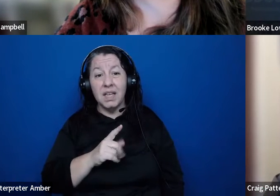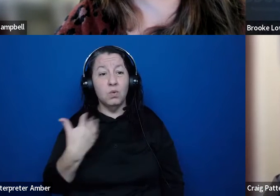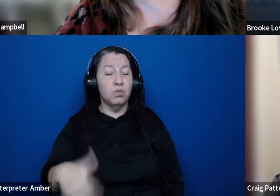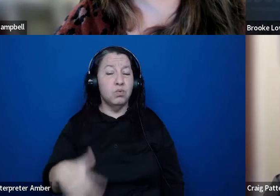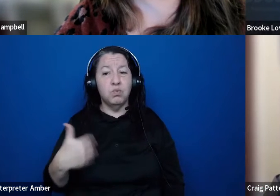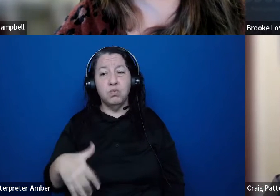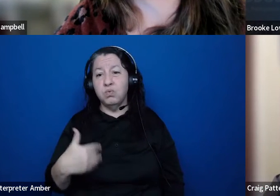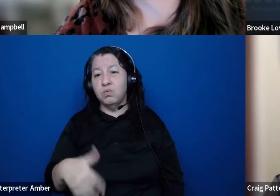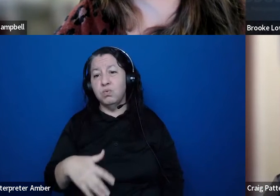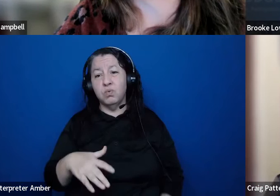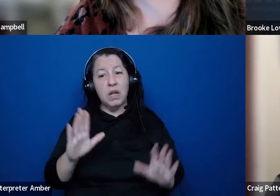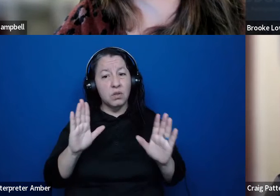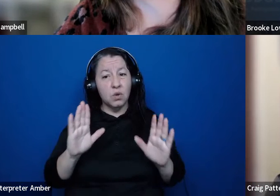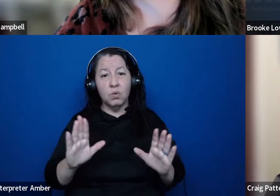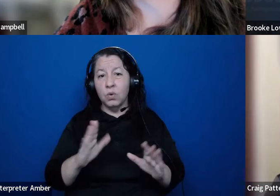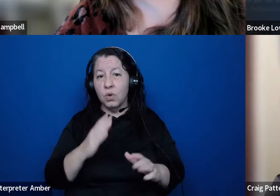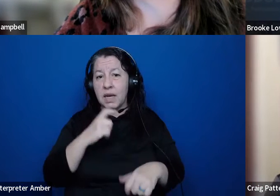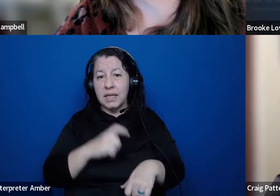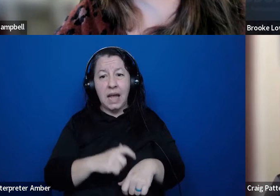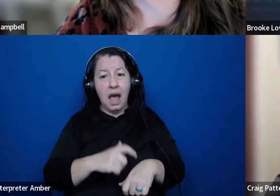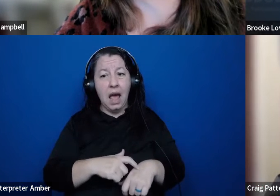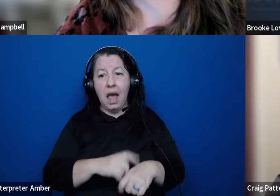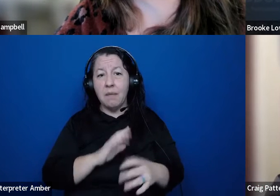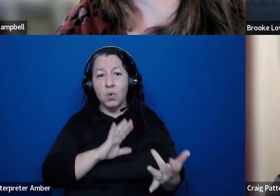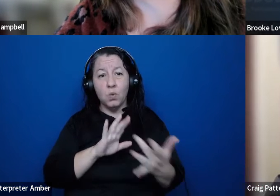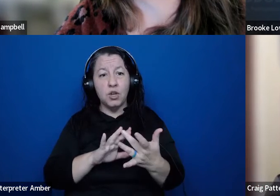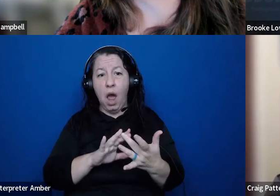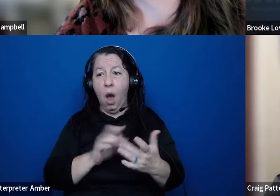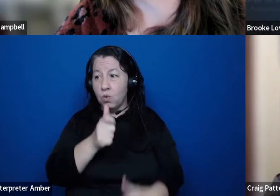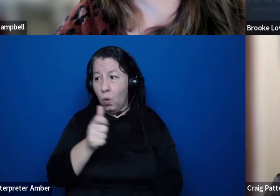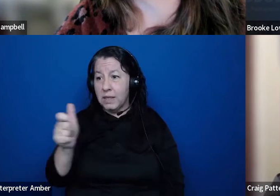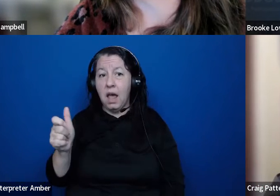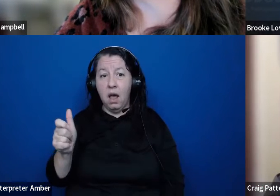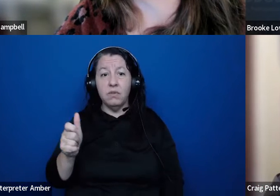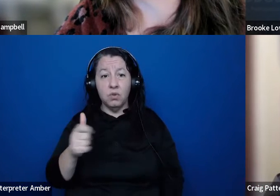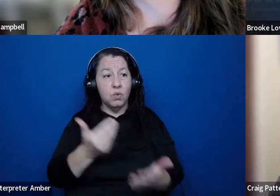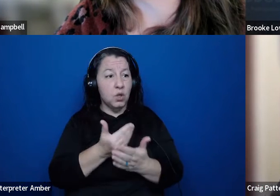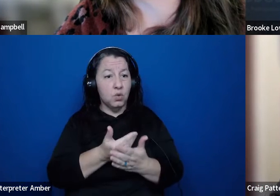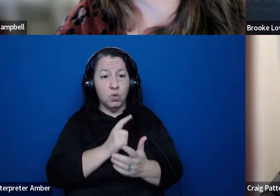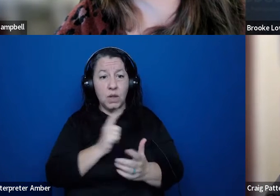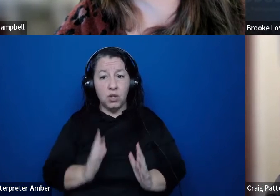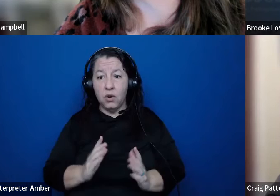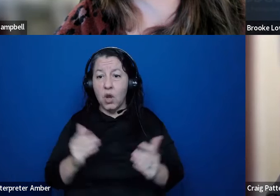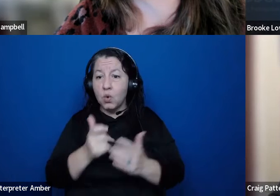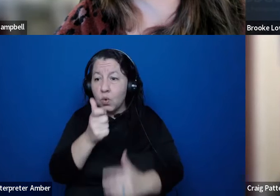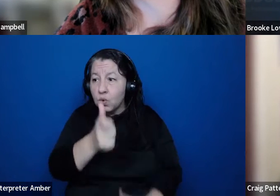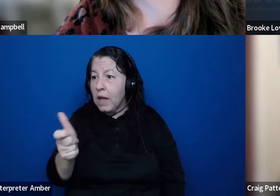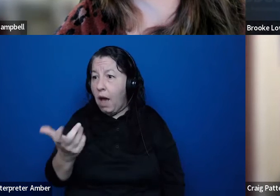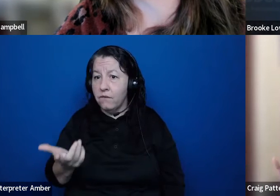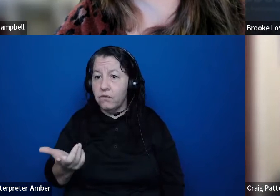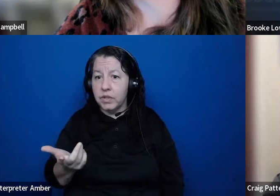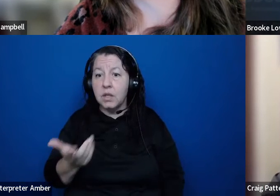really good time to reach out to yourself, to these new legislators, and introduce yourselves. Because you might be able to,